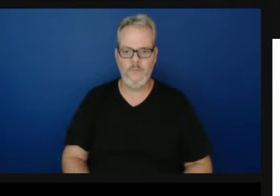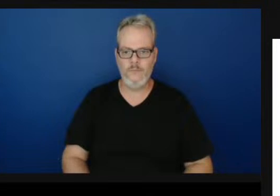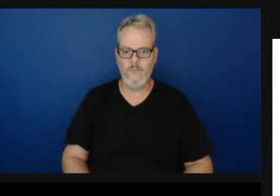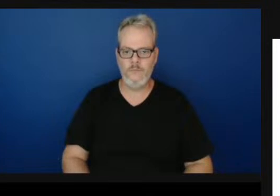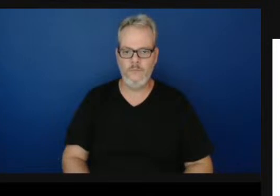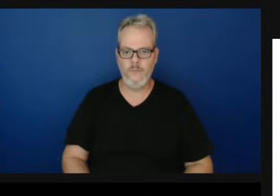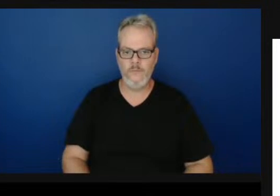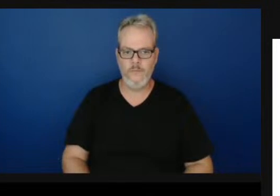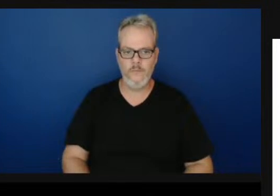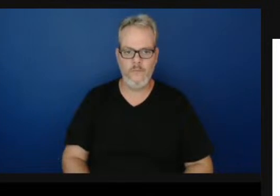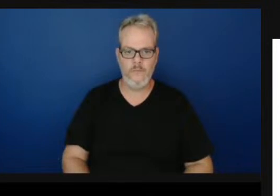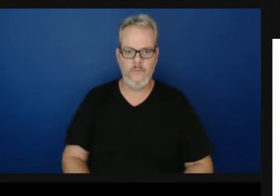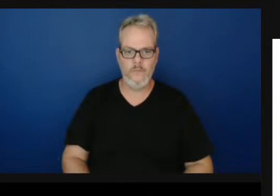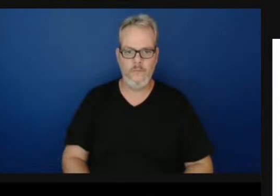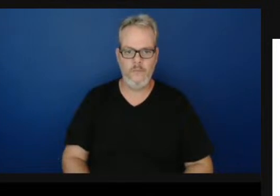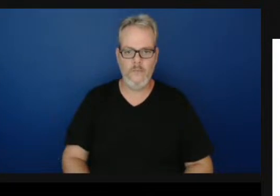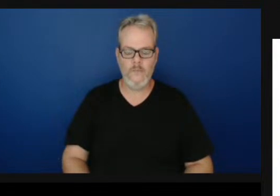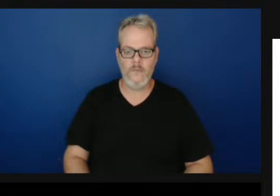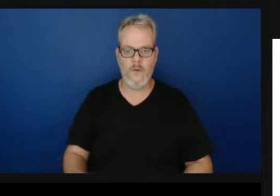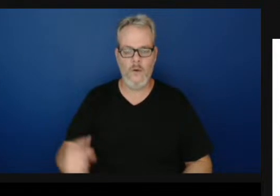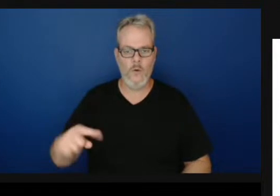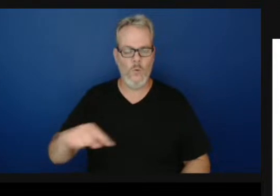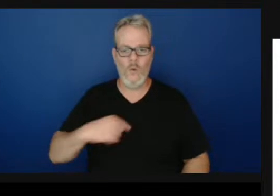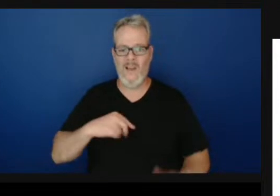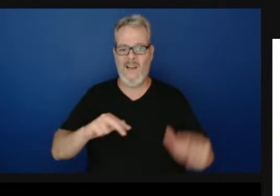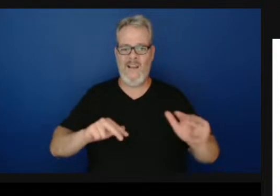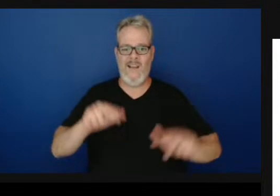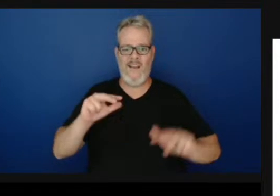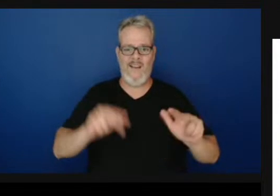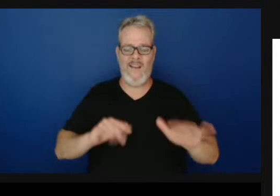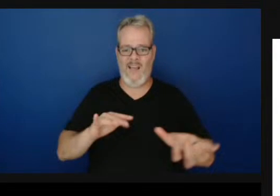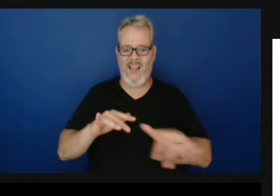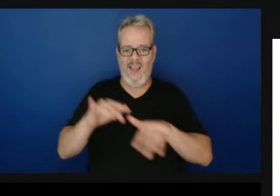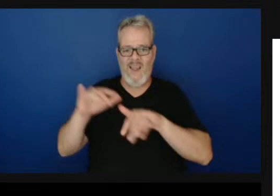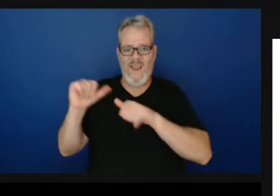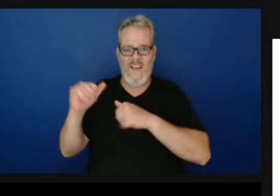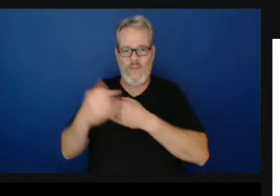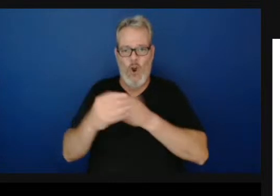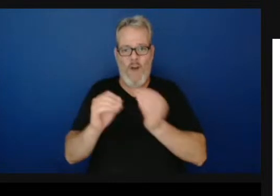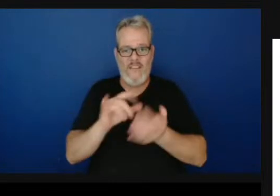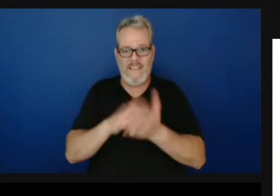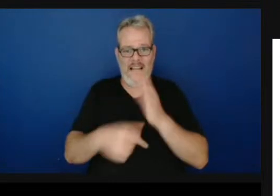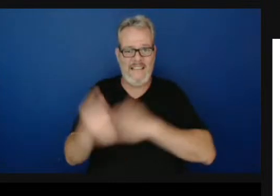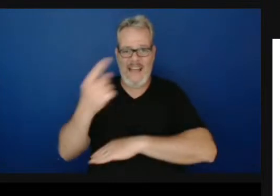As we reluctantly left our offices that day, little did we know that we'd never work there again.